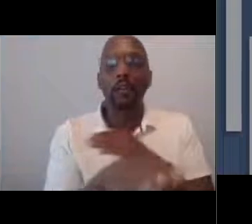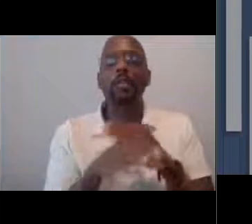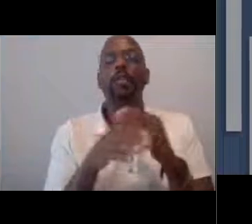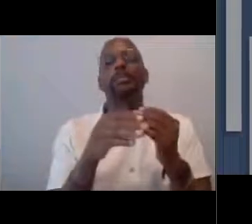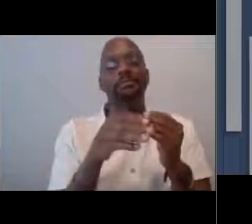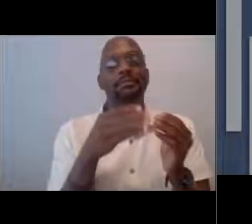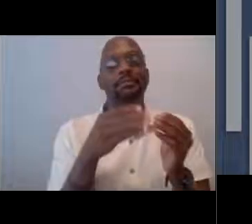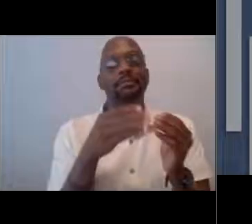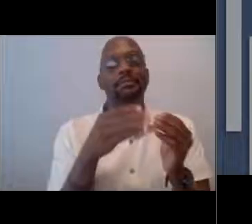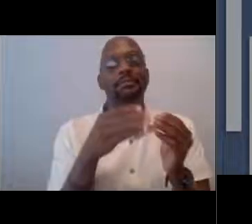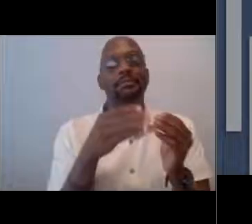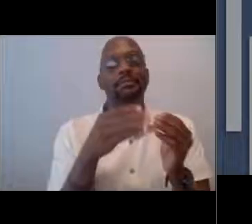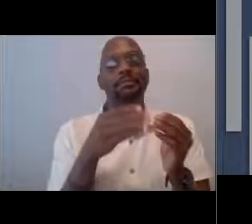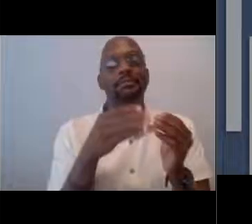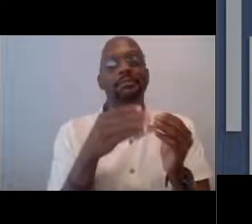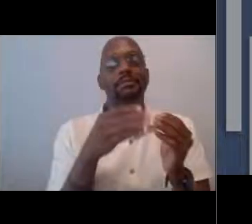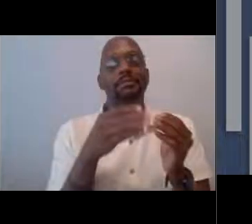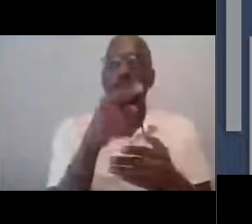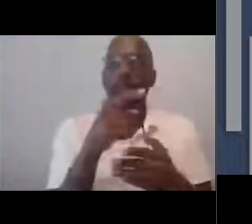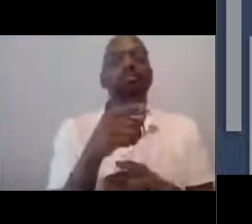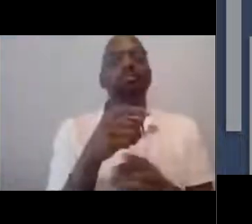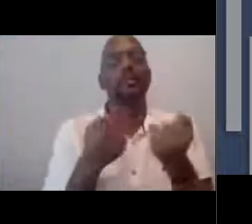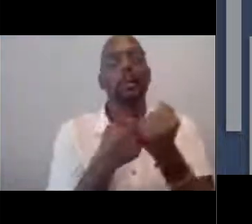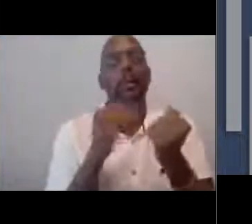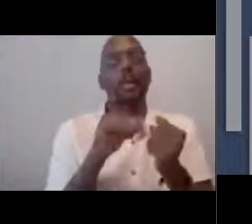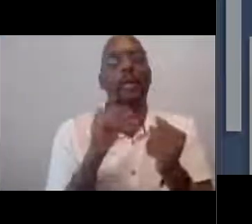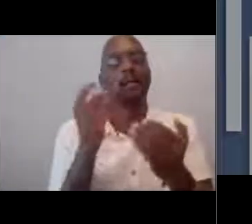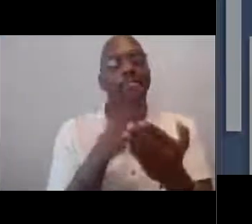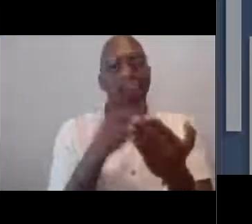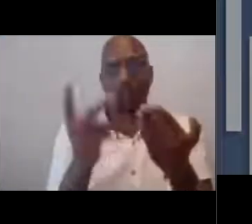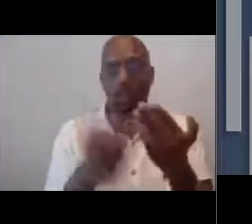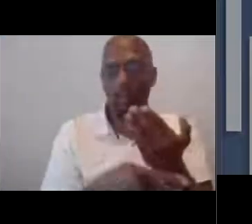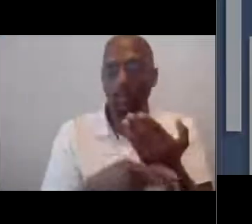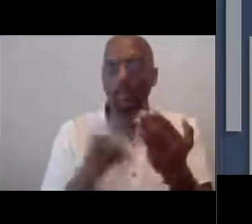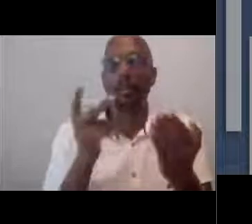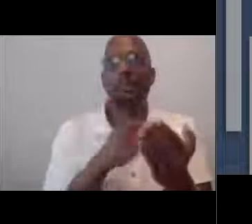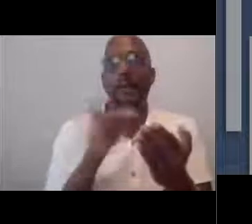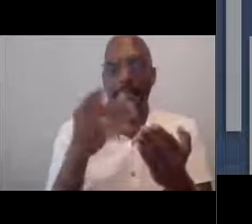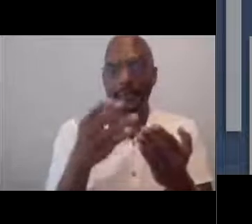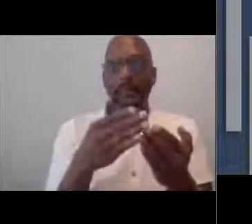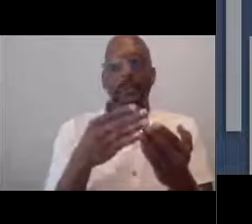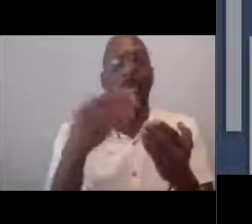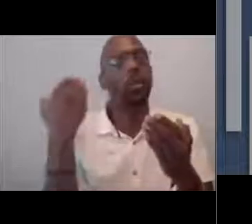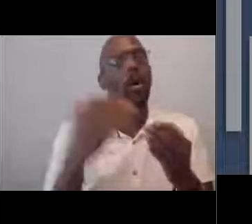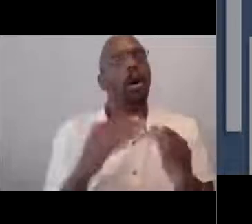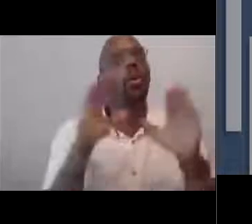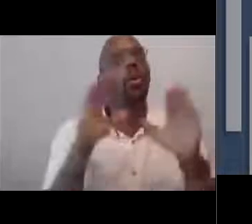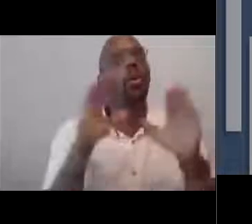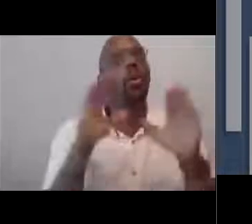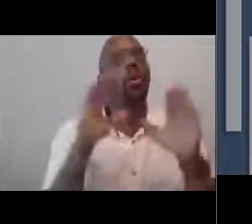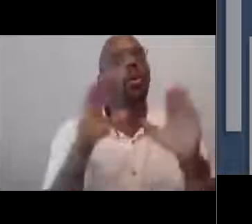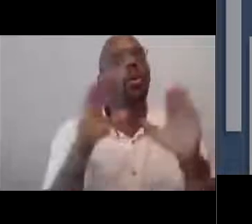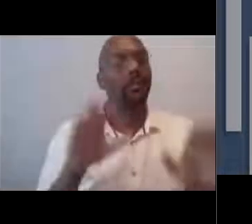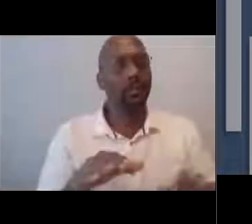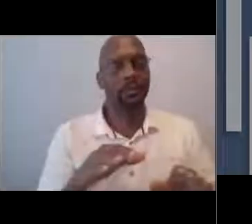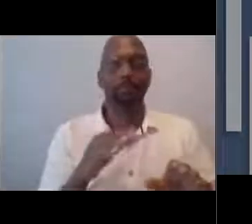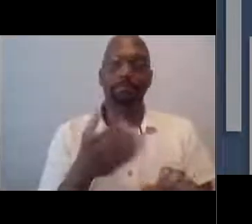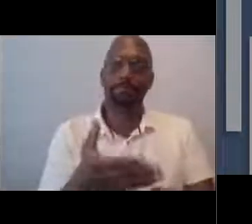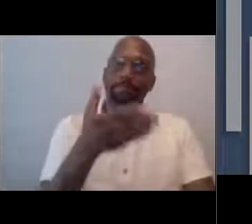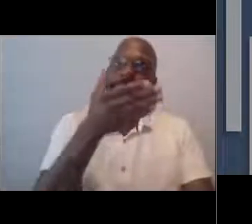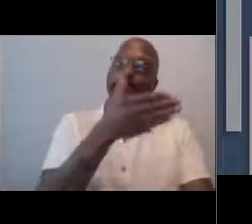Tavares to support that huge monumental step towards